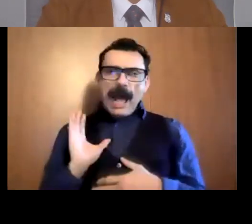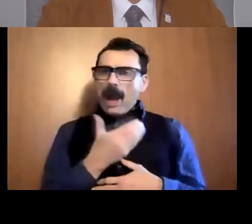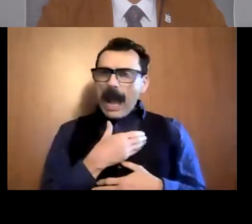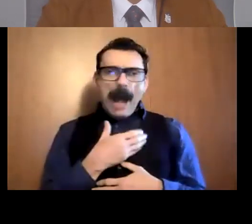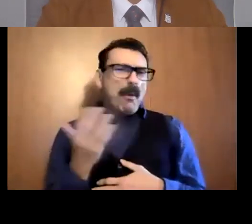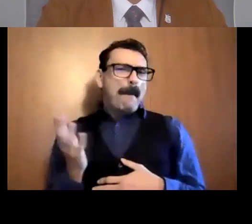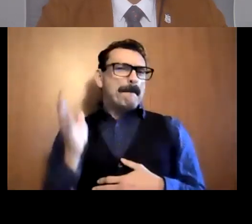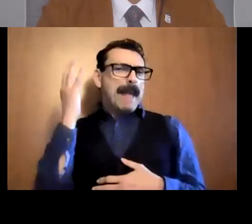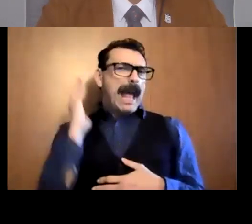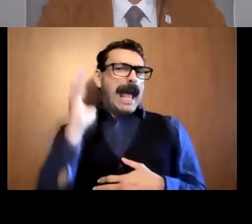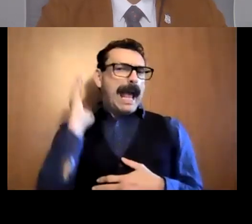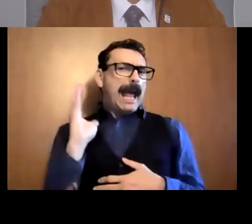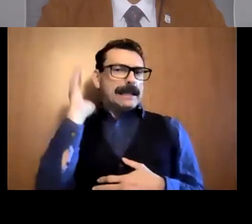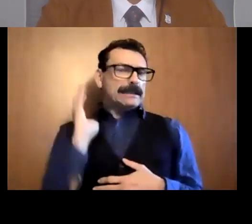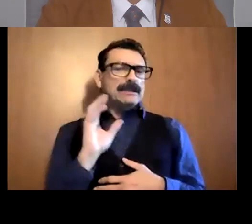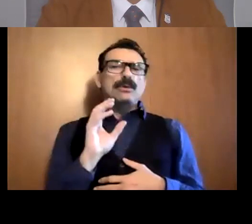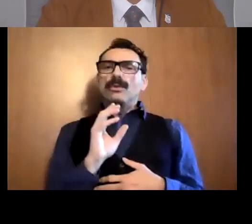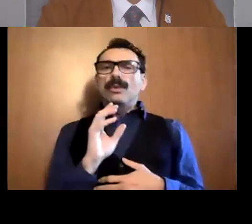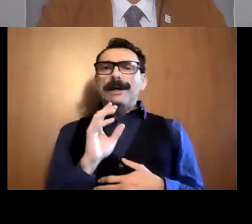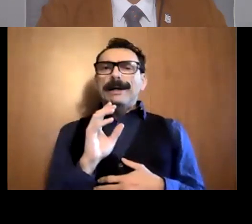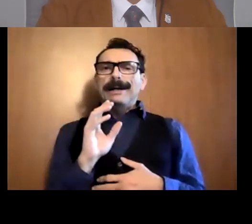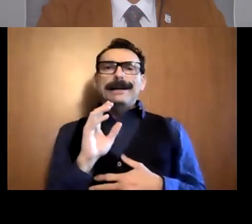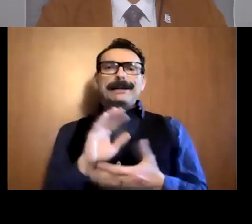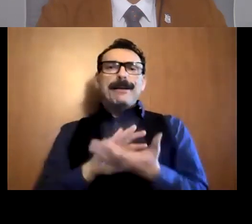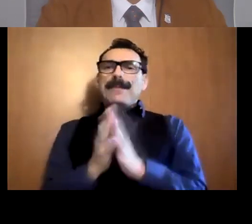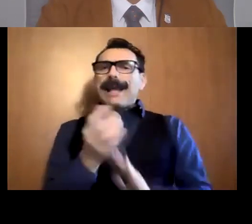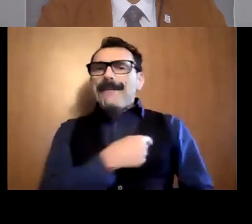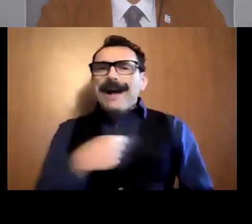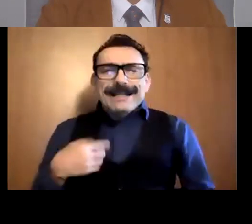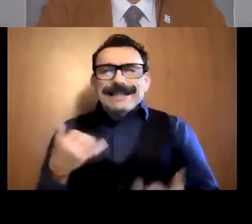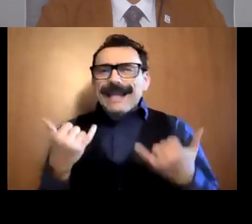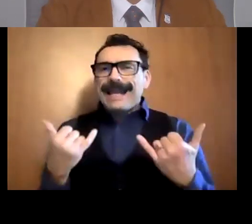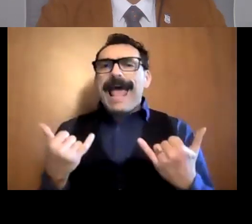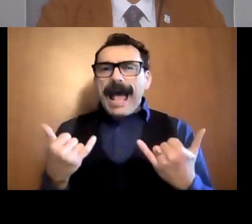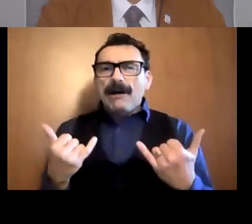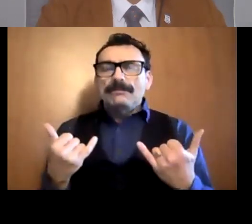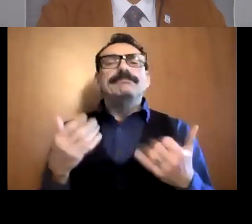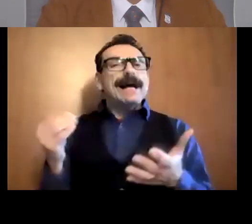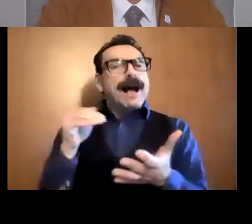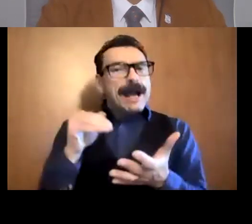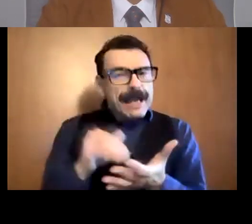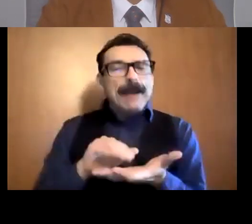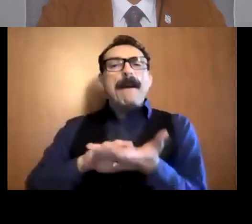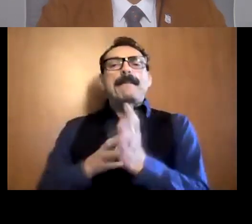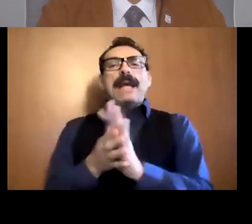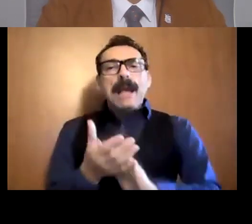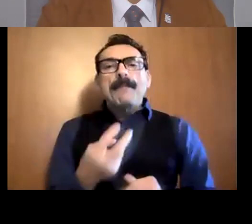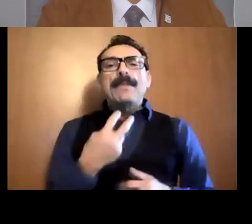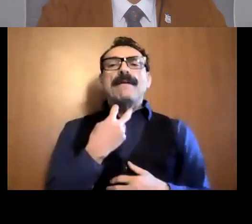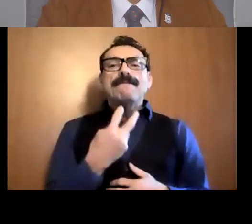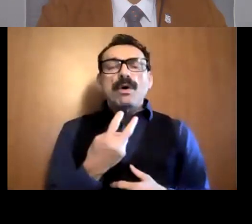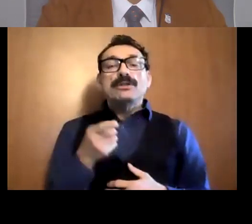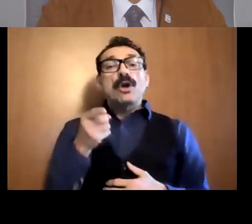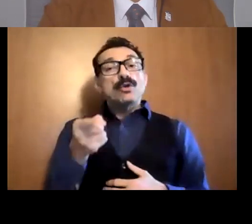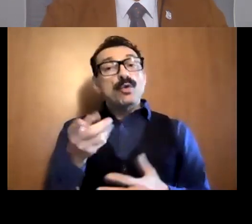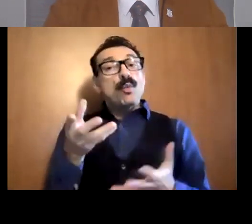means you already lost the battle. And so let's not do that. Let's just be the voice we want to hear and pay attention to the whispers, because